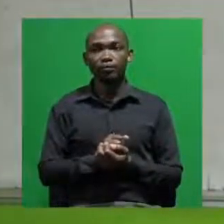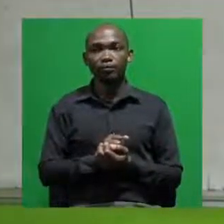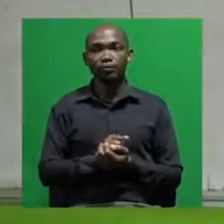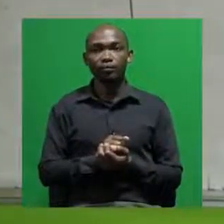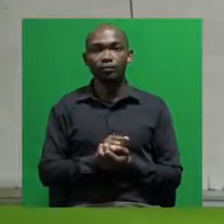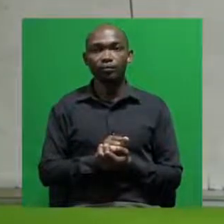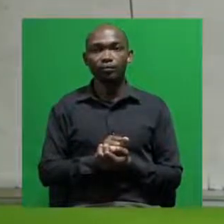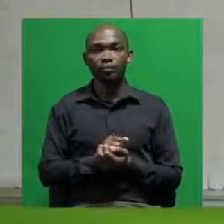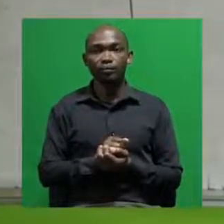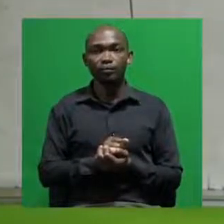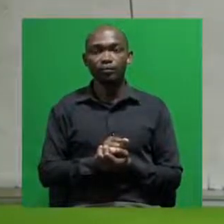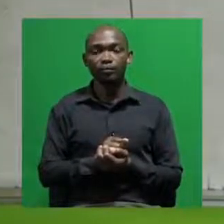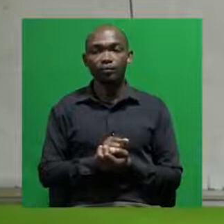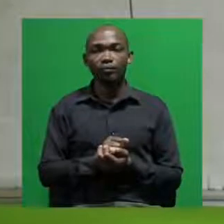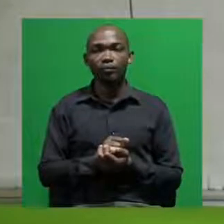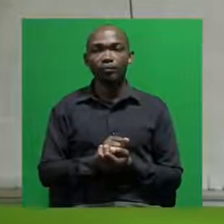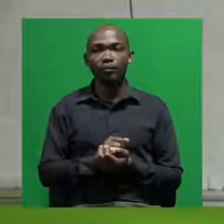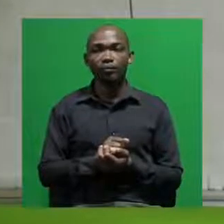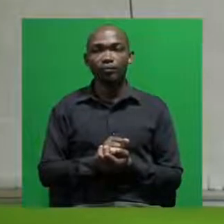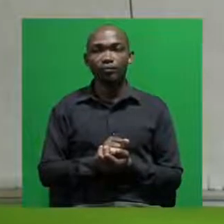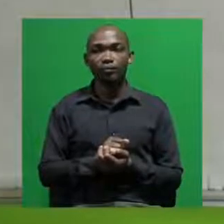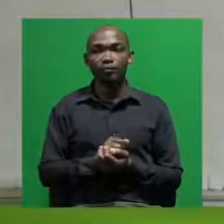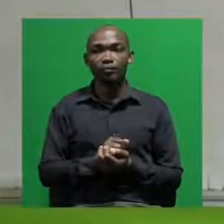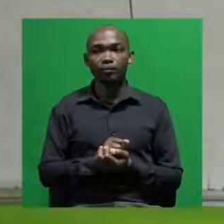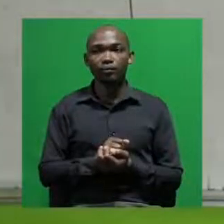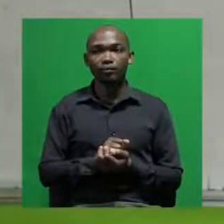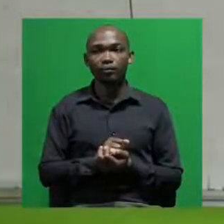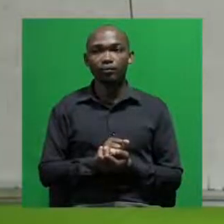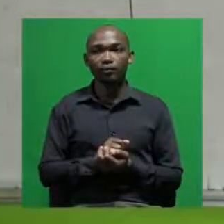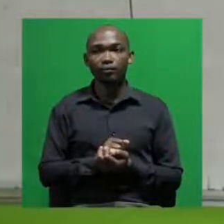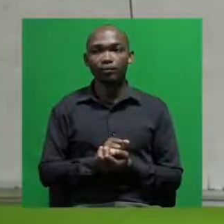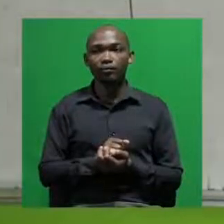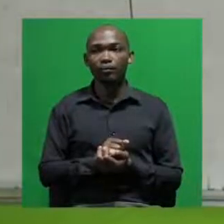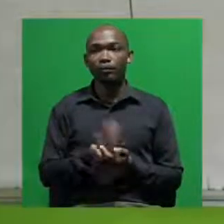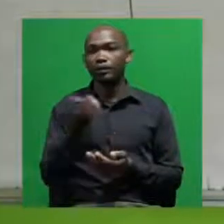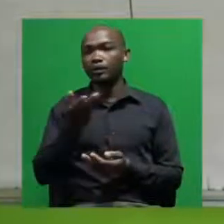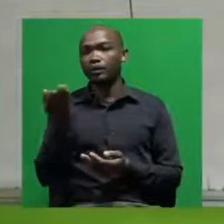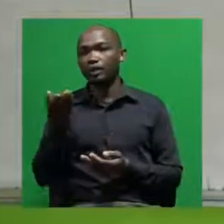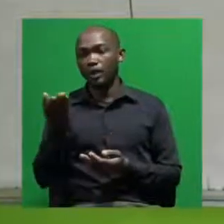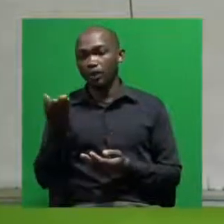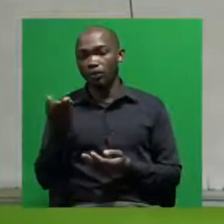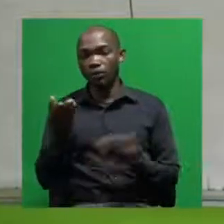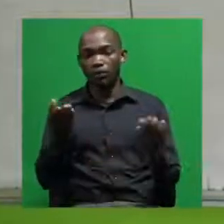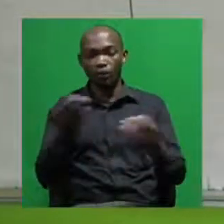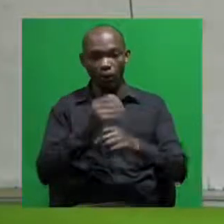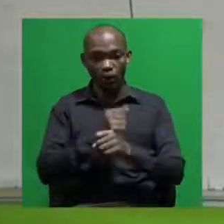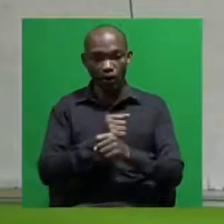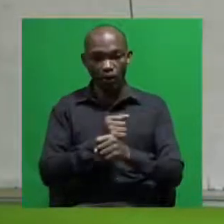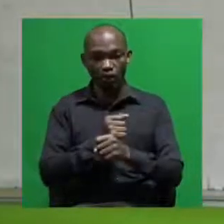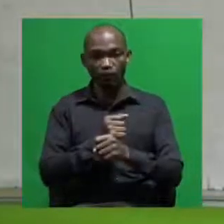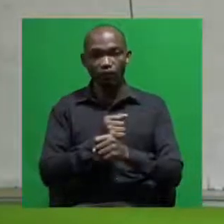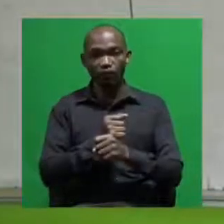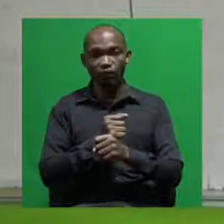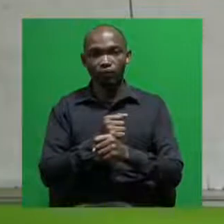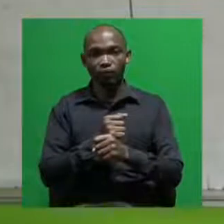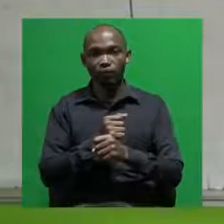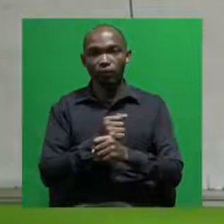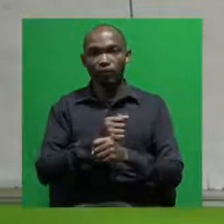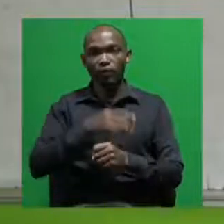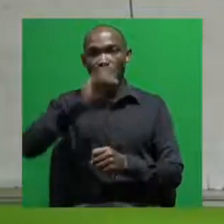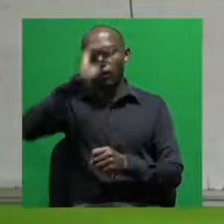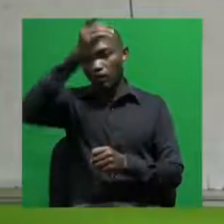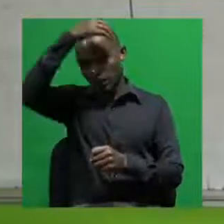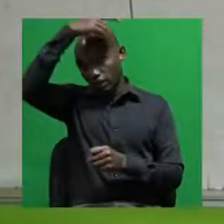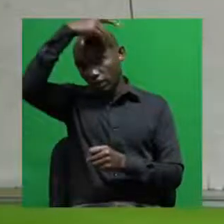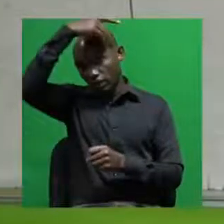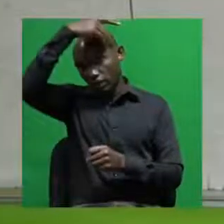This one is given by this symbol, and the second one we have degree